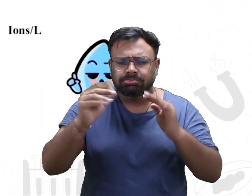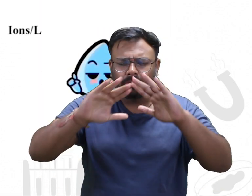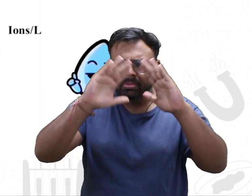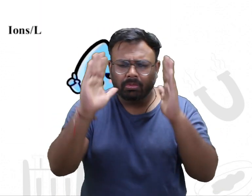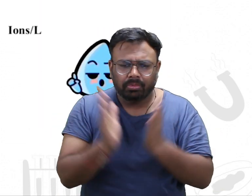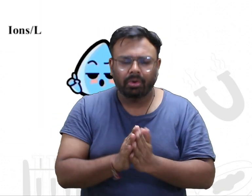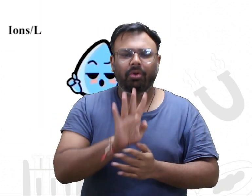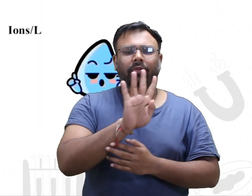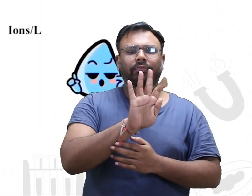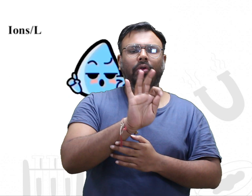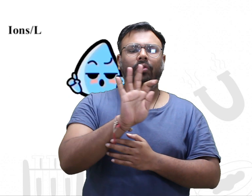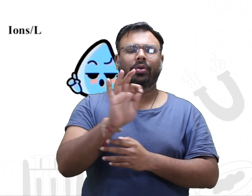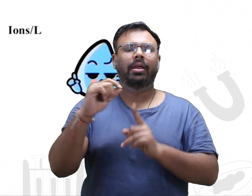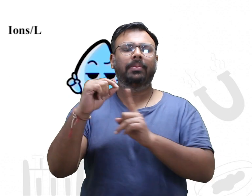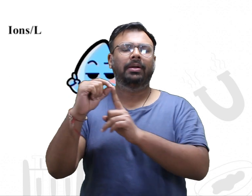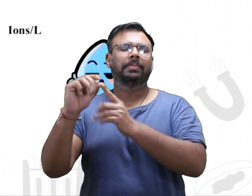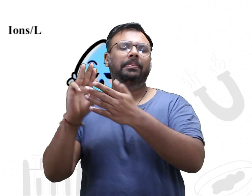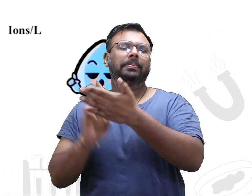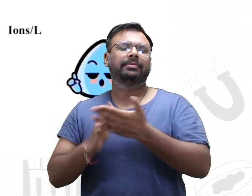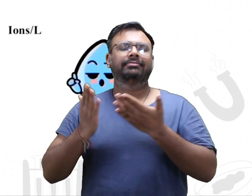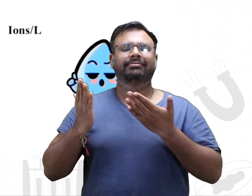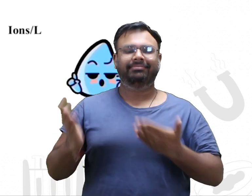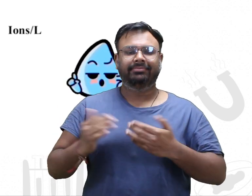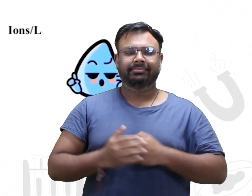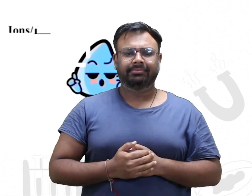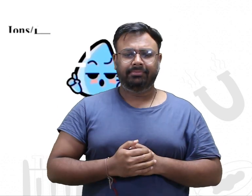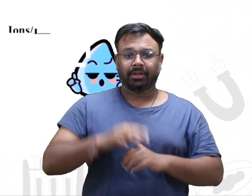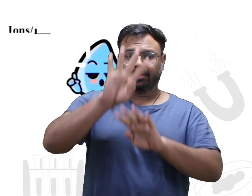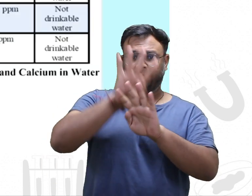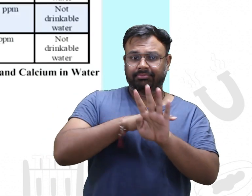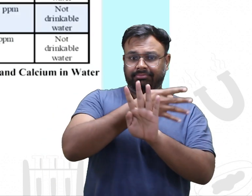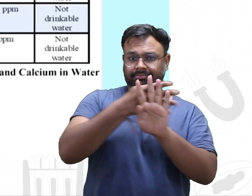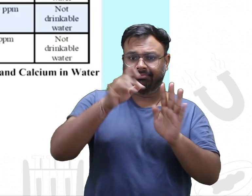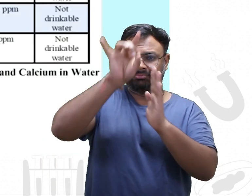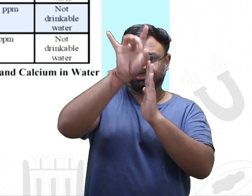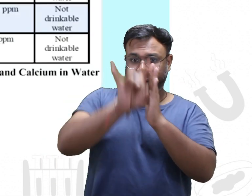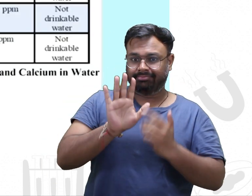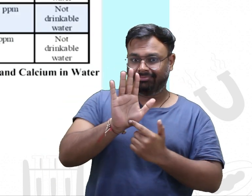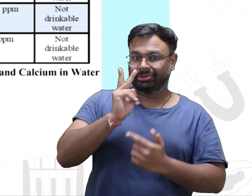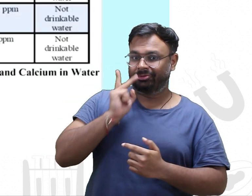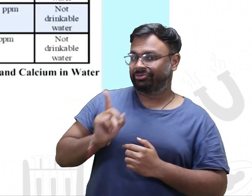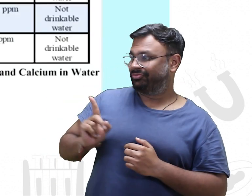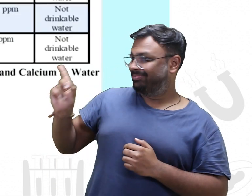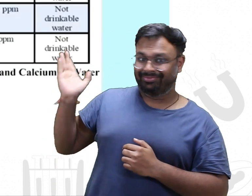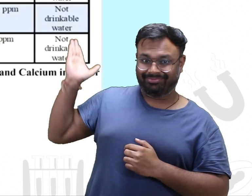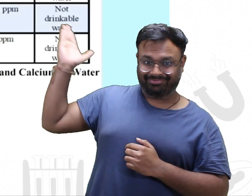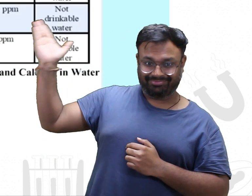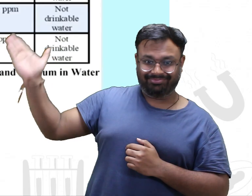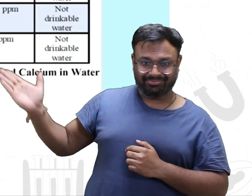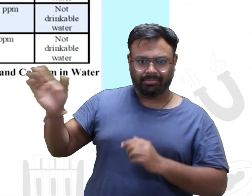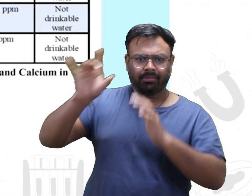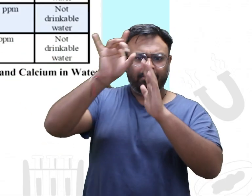used and the level of calcium in tap water found to be 400 ppm. That's all about water contamination, and we'll move to